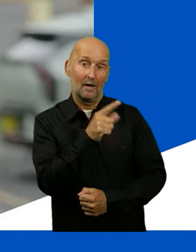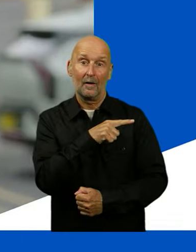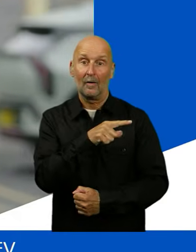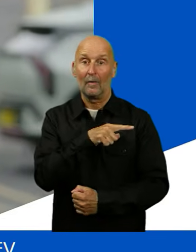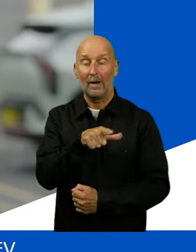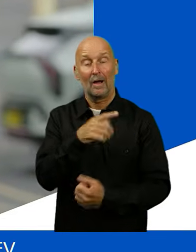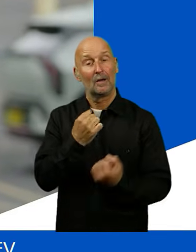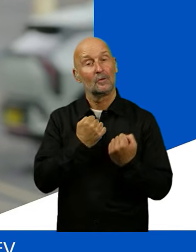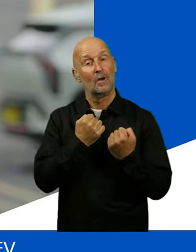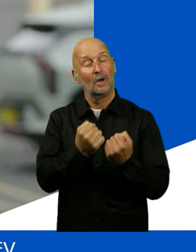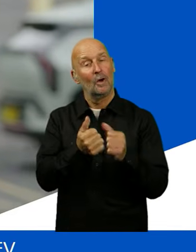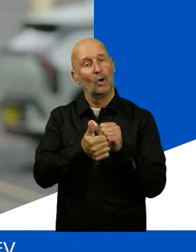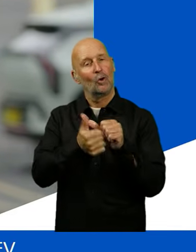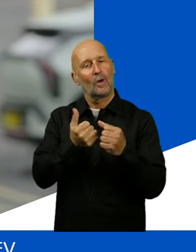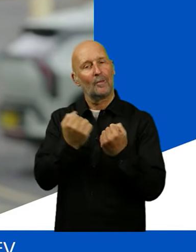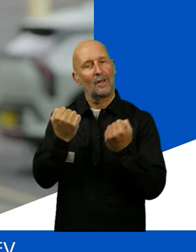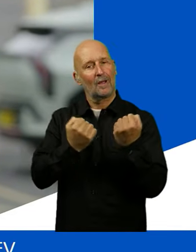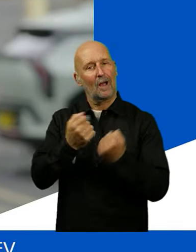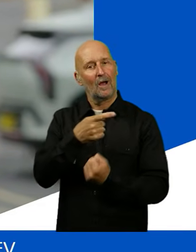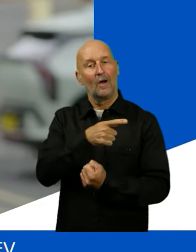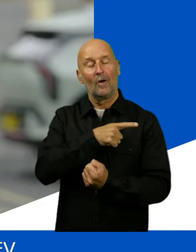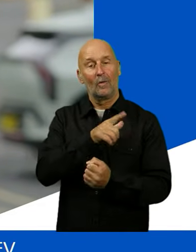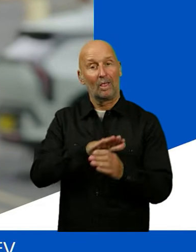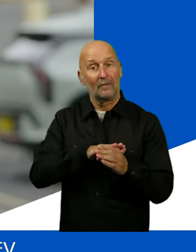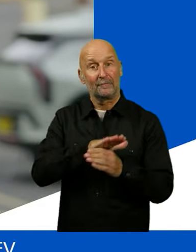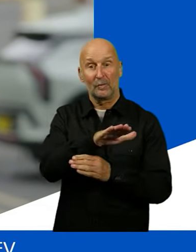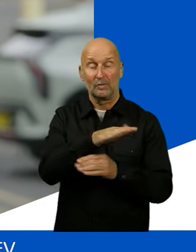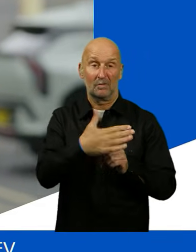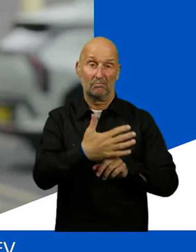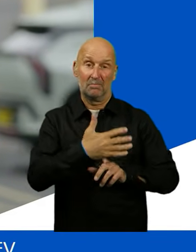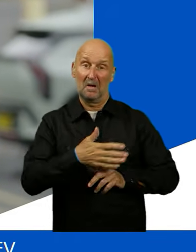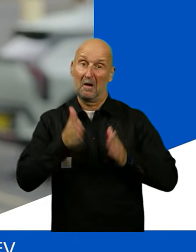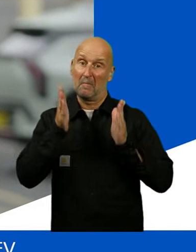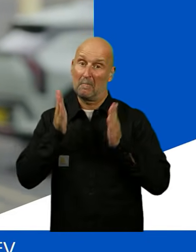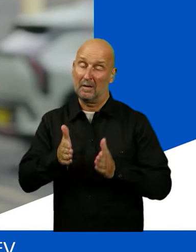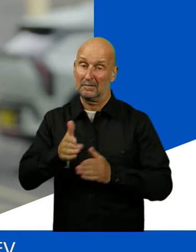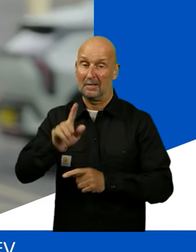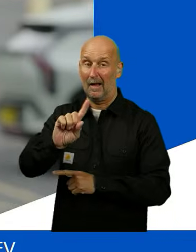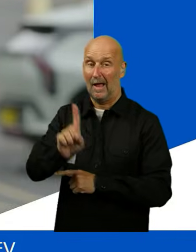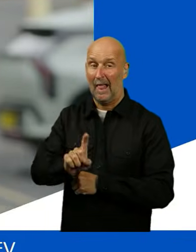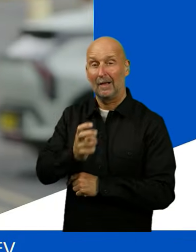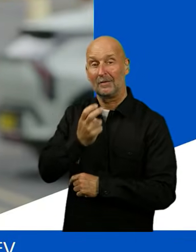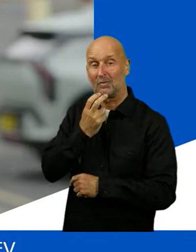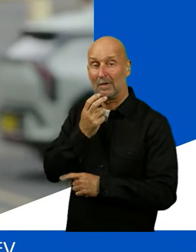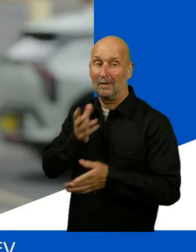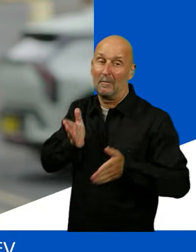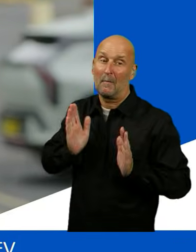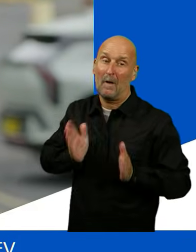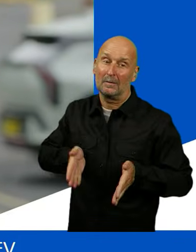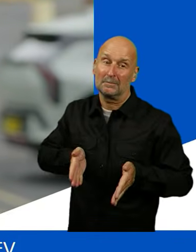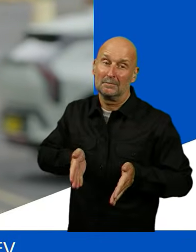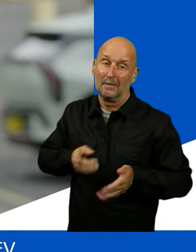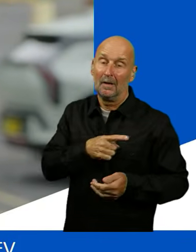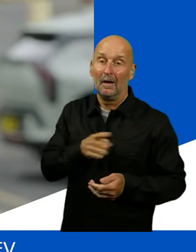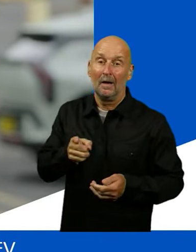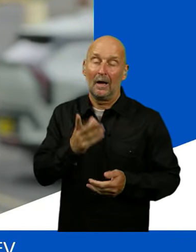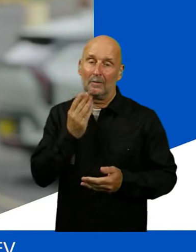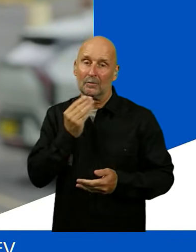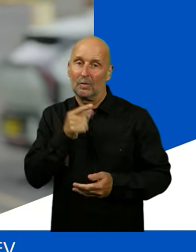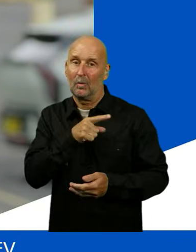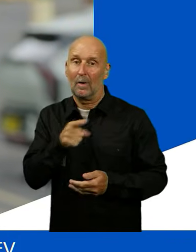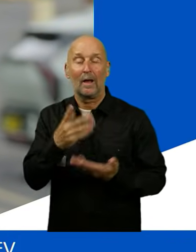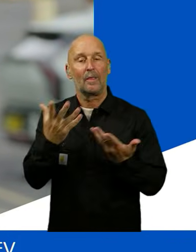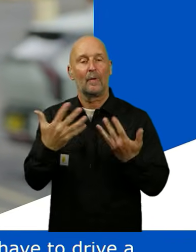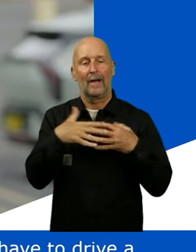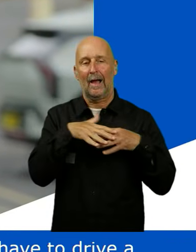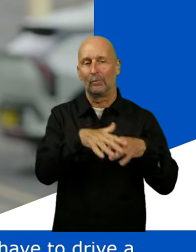company car, and part of the scheme eventually will dictate that I have to drive an electric vehicle, so I guess it's just getting used to that. So at the moment I drive a hybrid